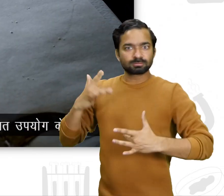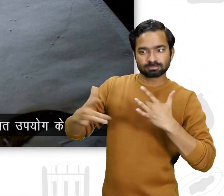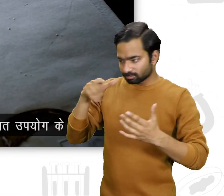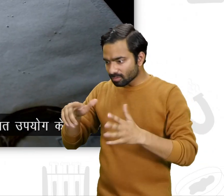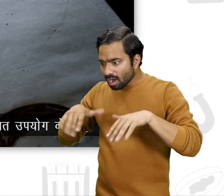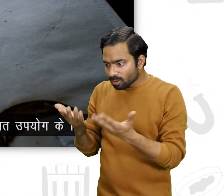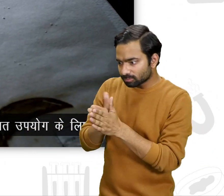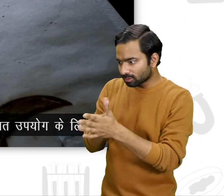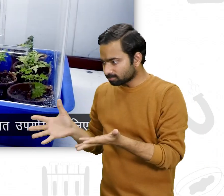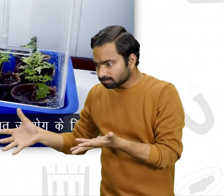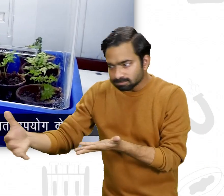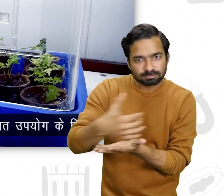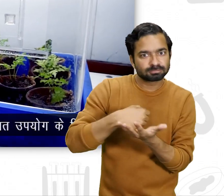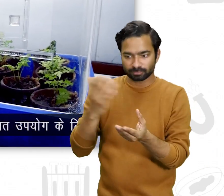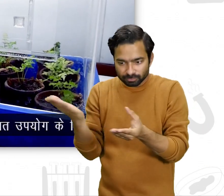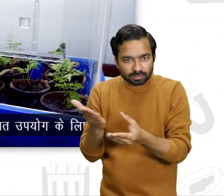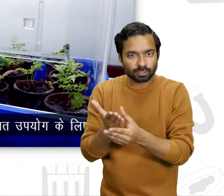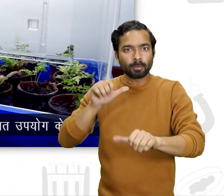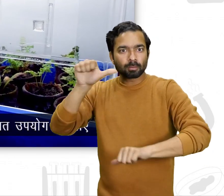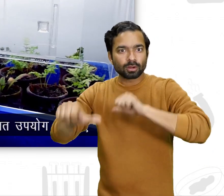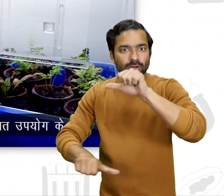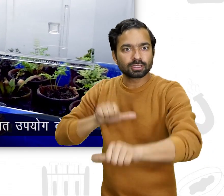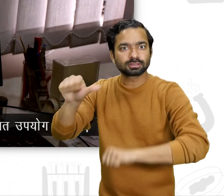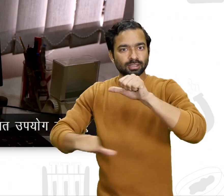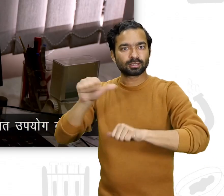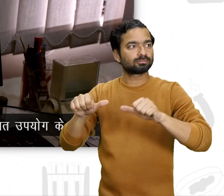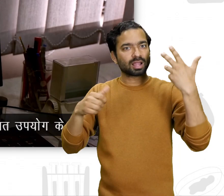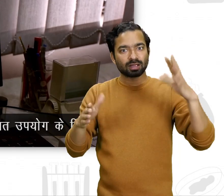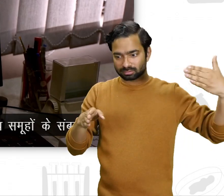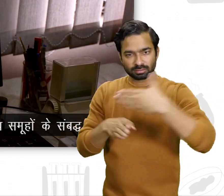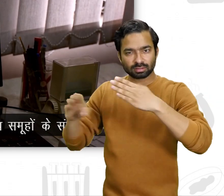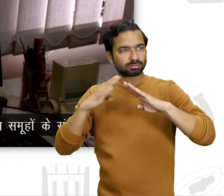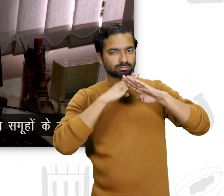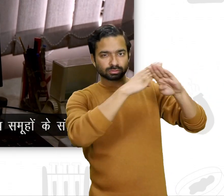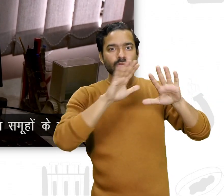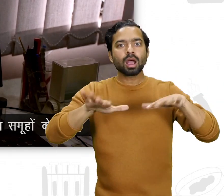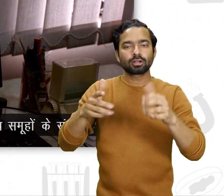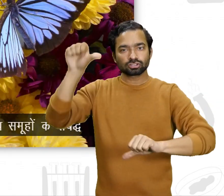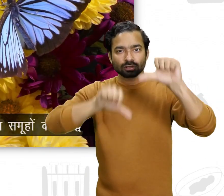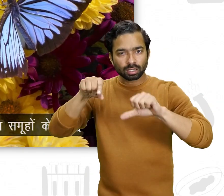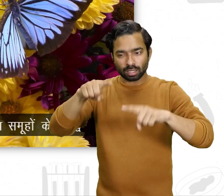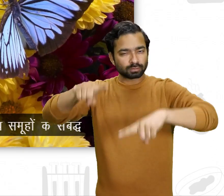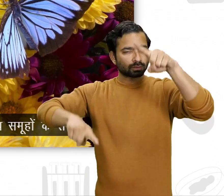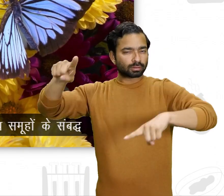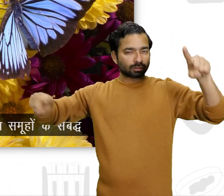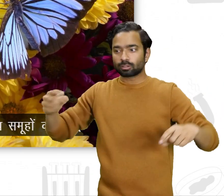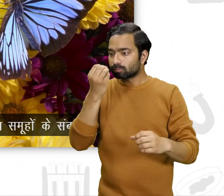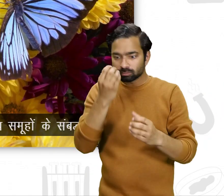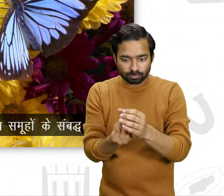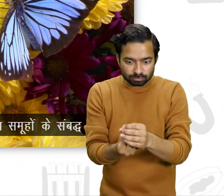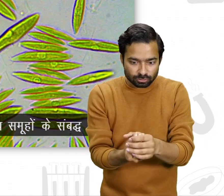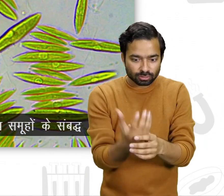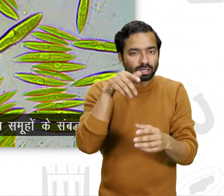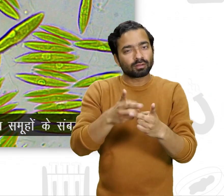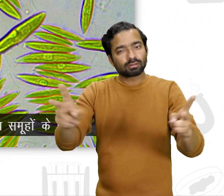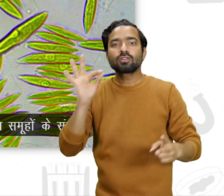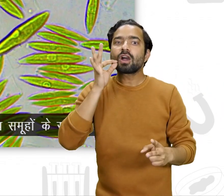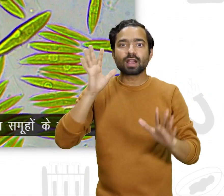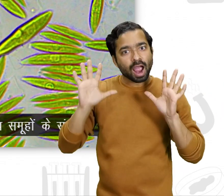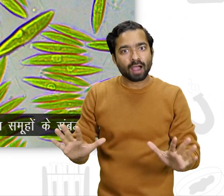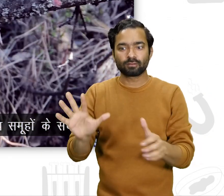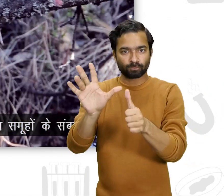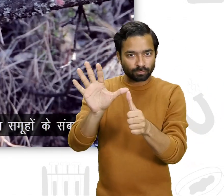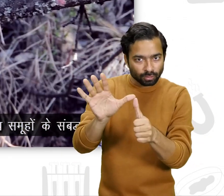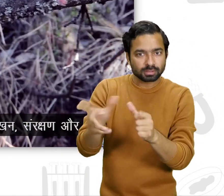survey, documentation, conservation, and bioprospection of the diverse groups of plants,